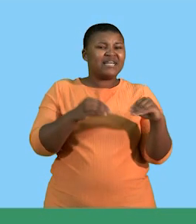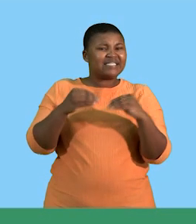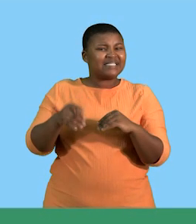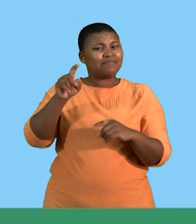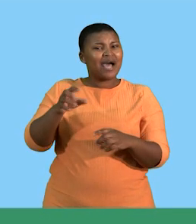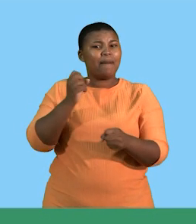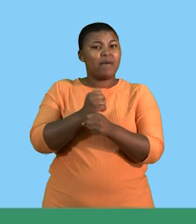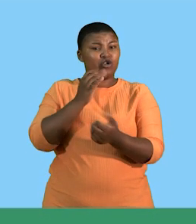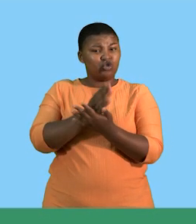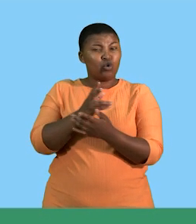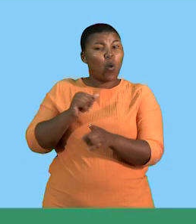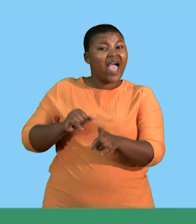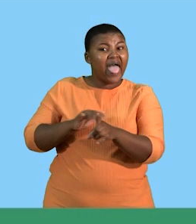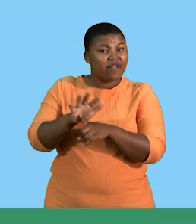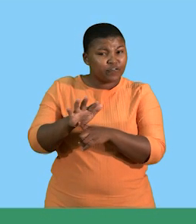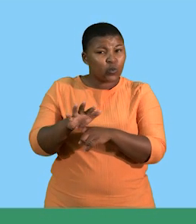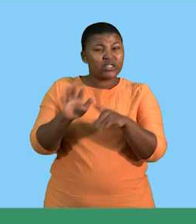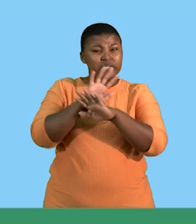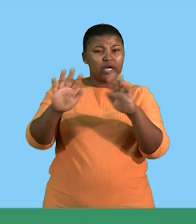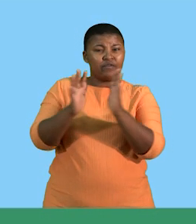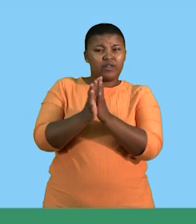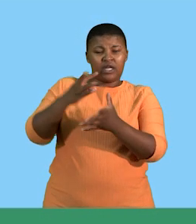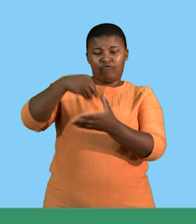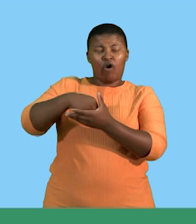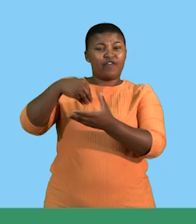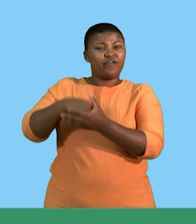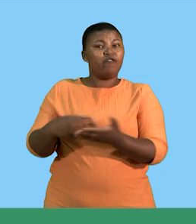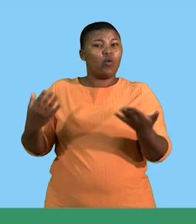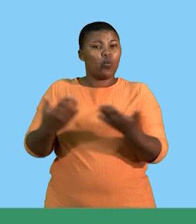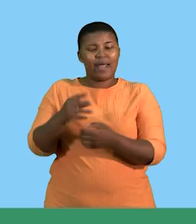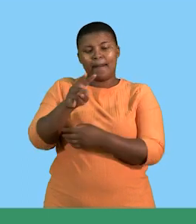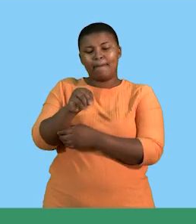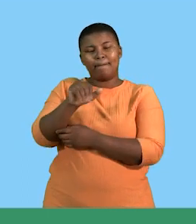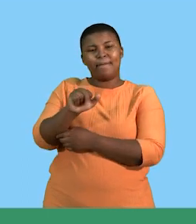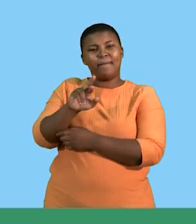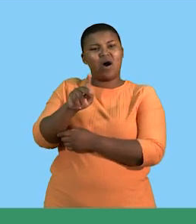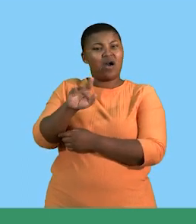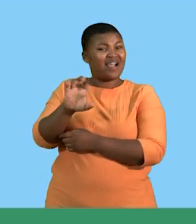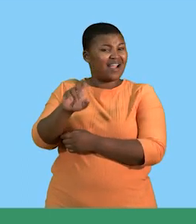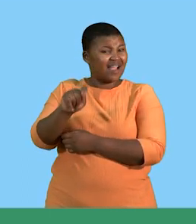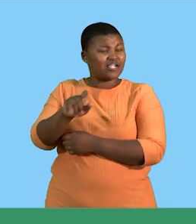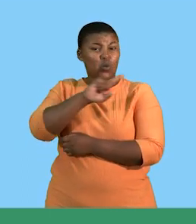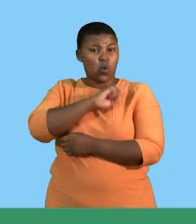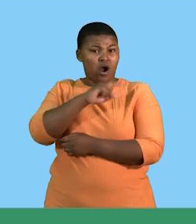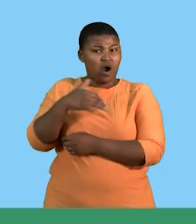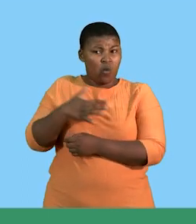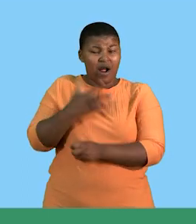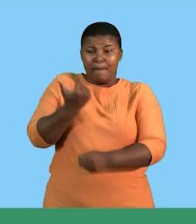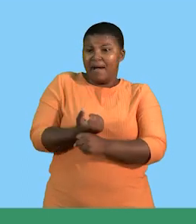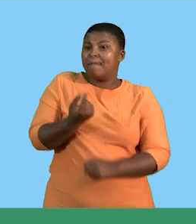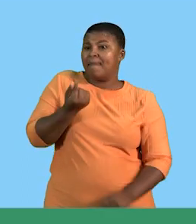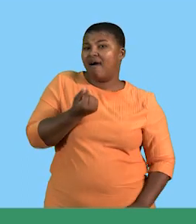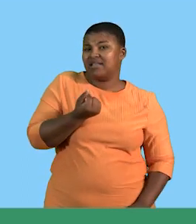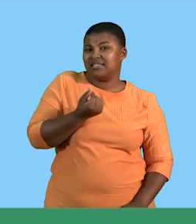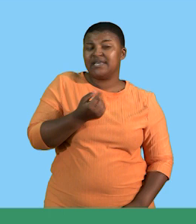to influence all the components in the market environment, because we want to make money. So if we influence